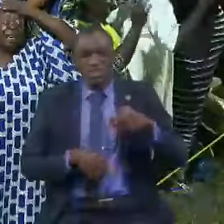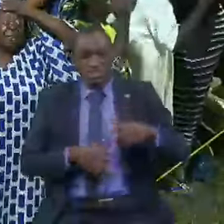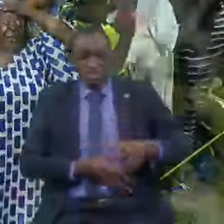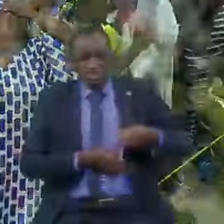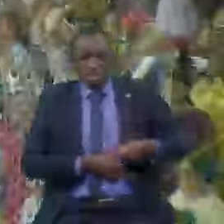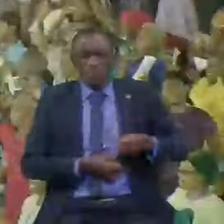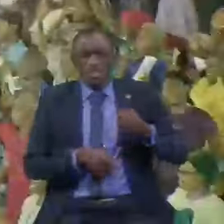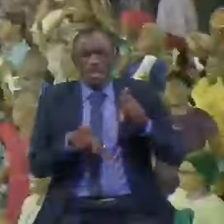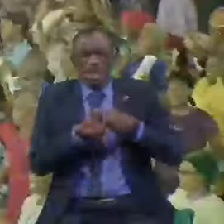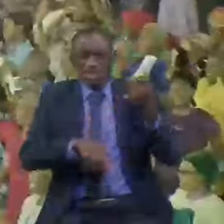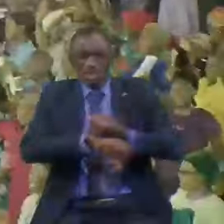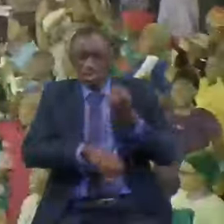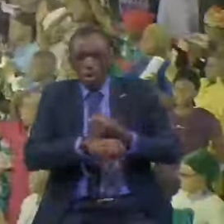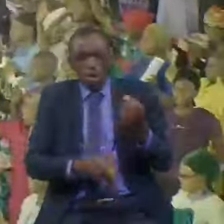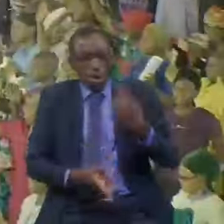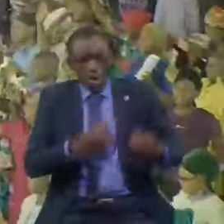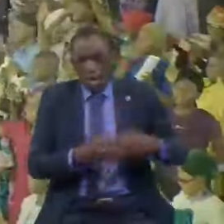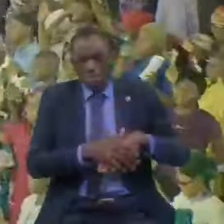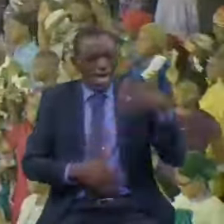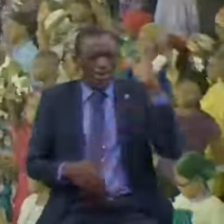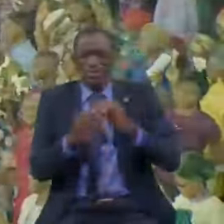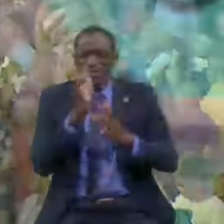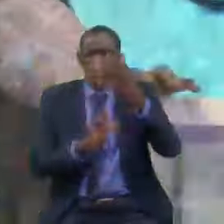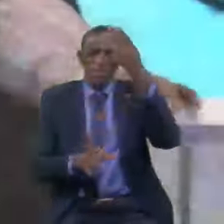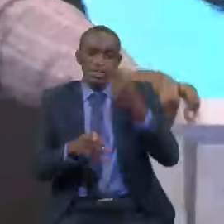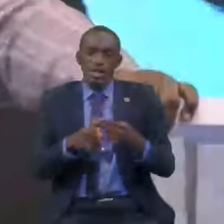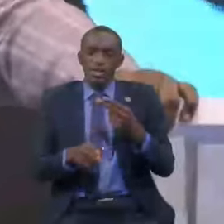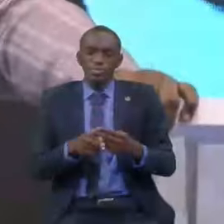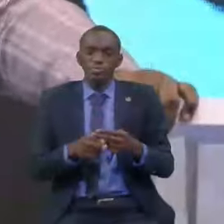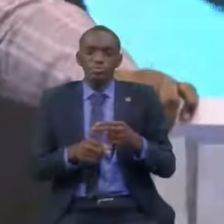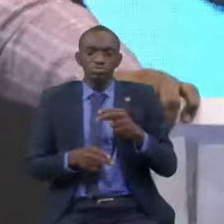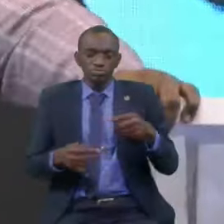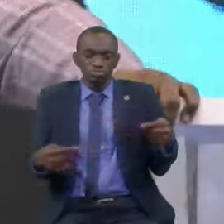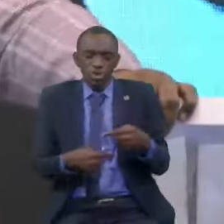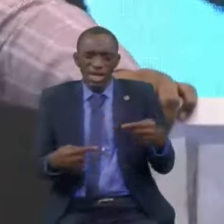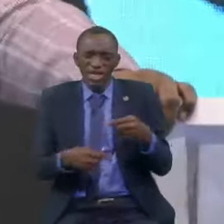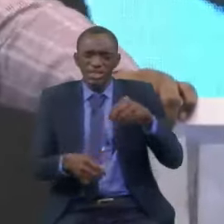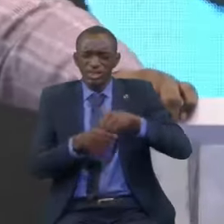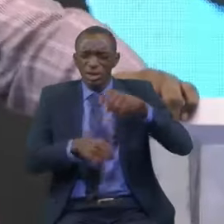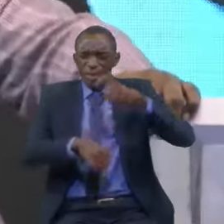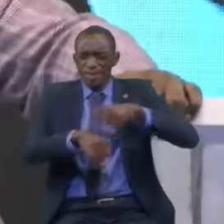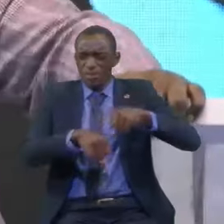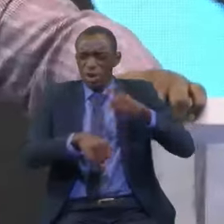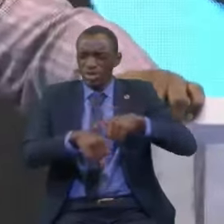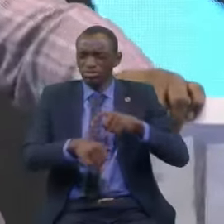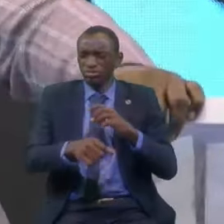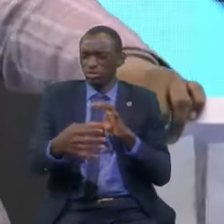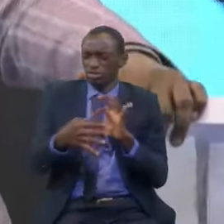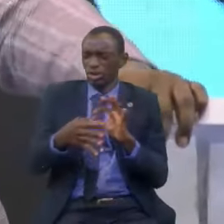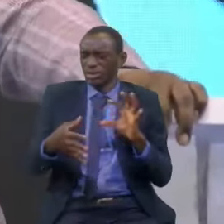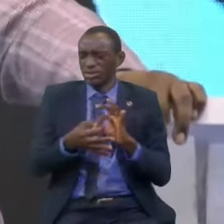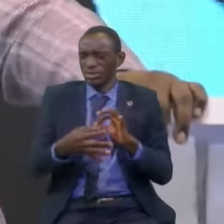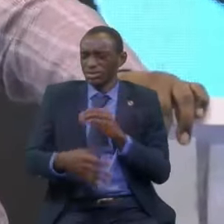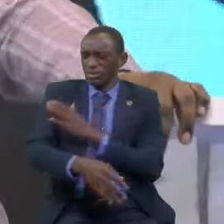name. Arthritis and pain in your joint, be healed in